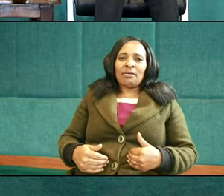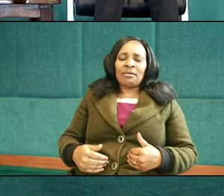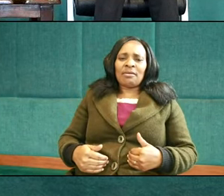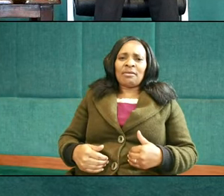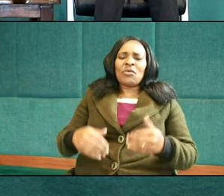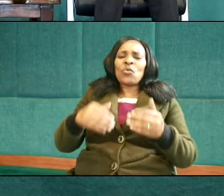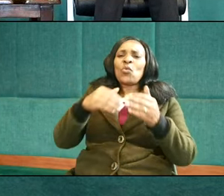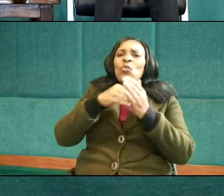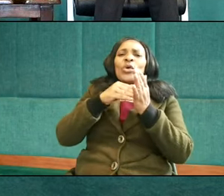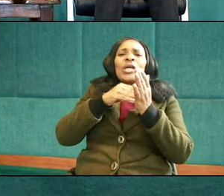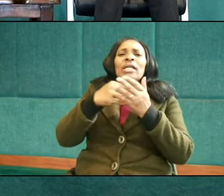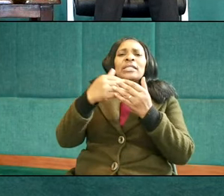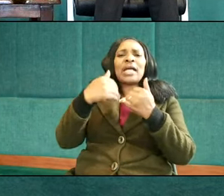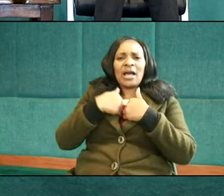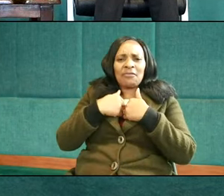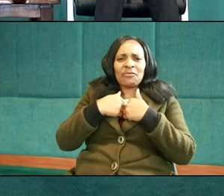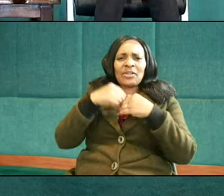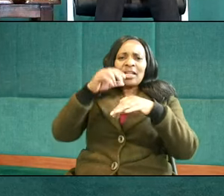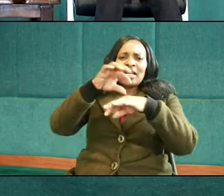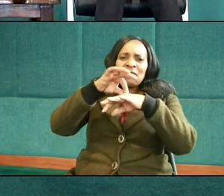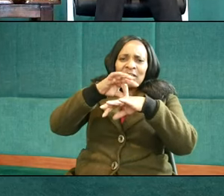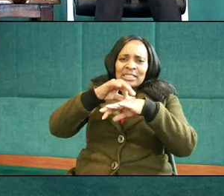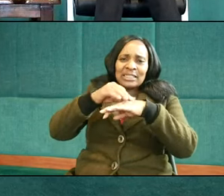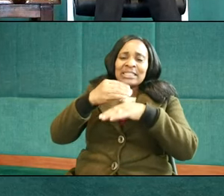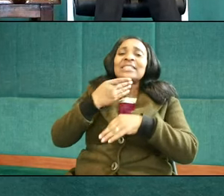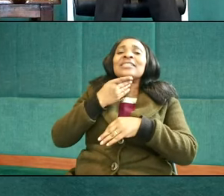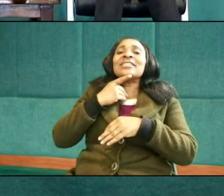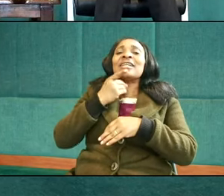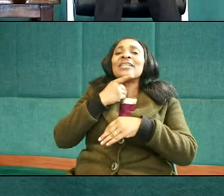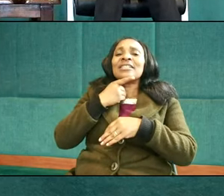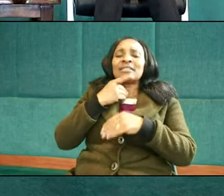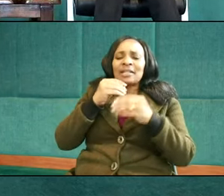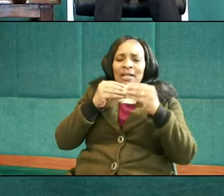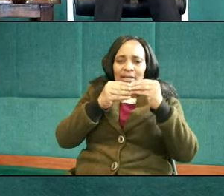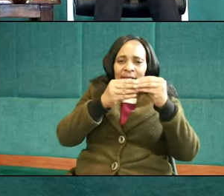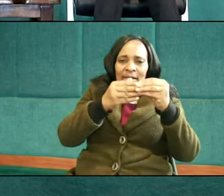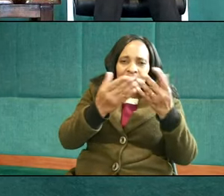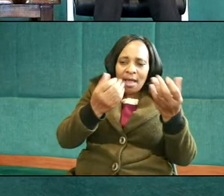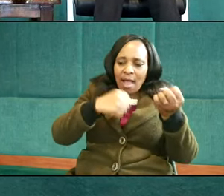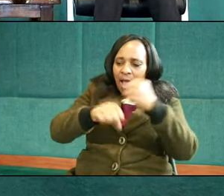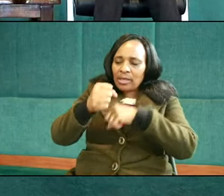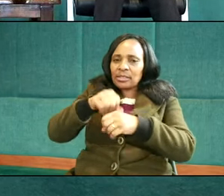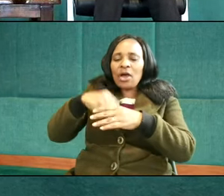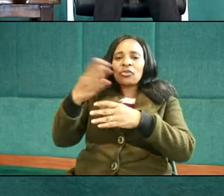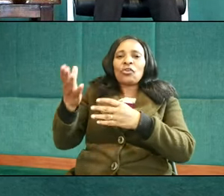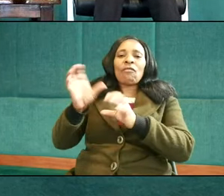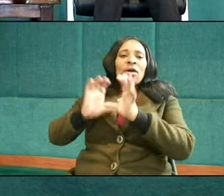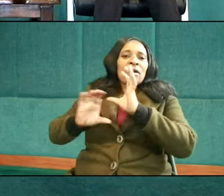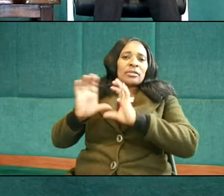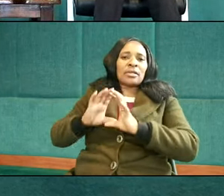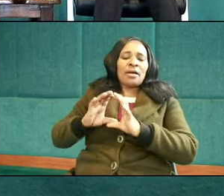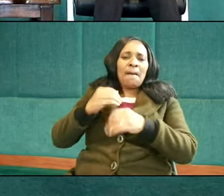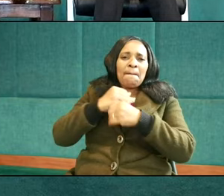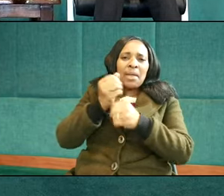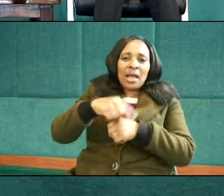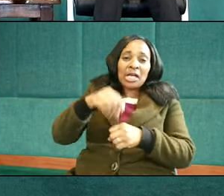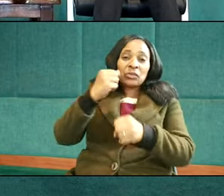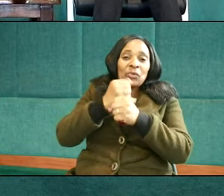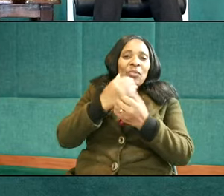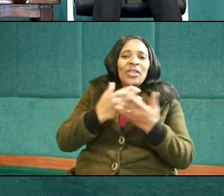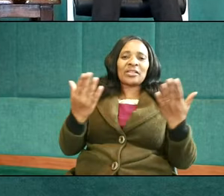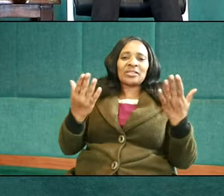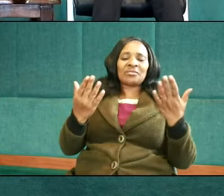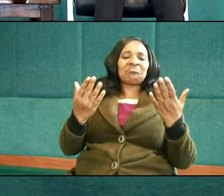Human weakness and fleshly desires can lead us to act out of character, can make us do things